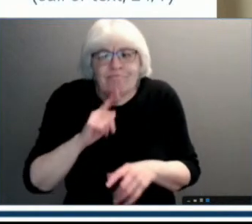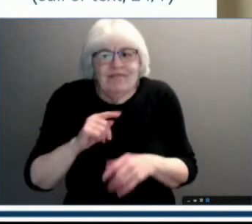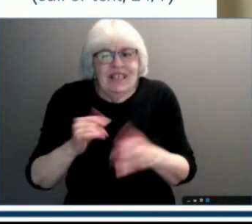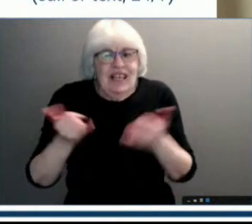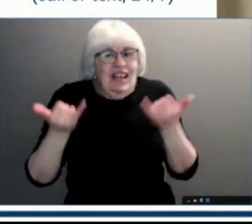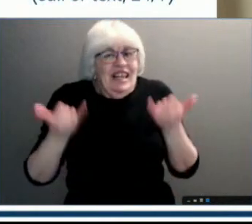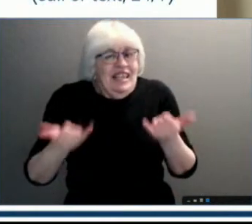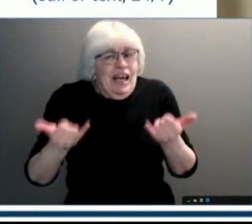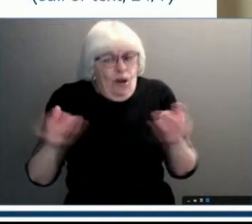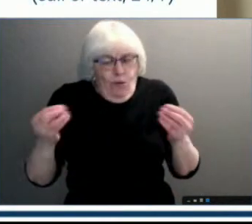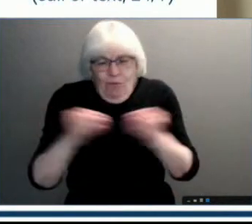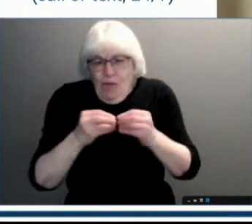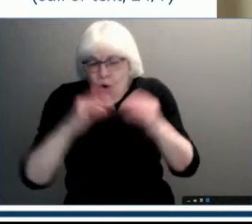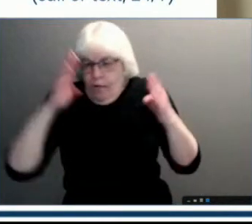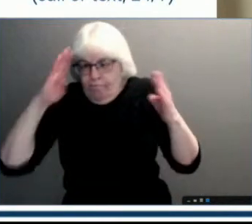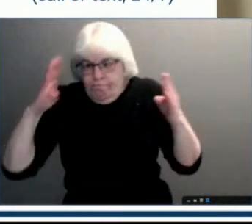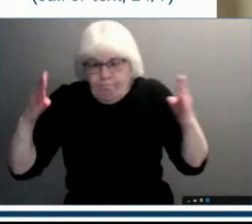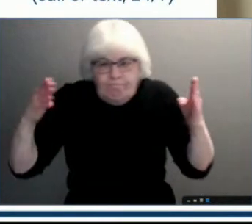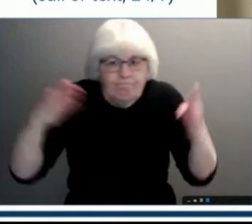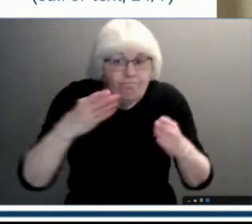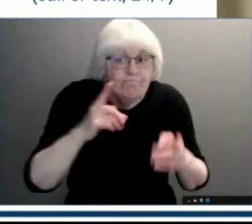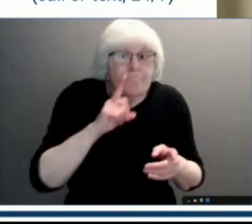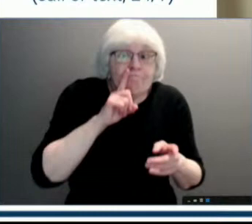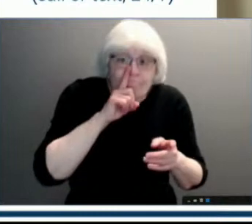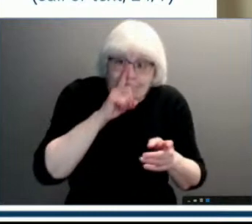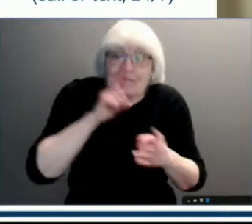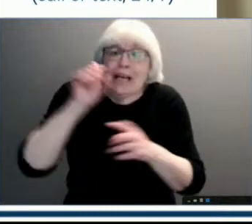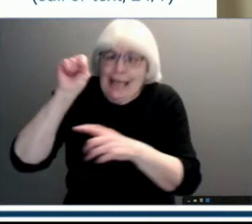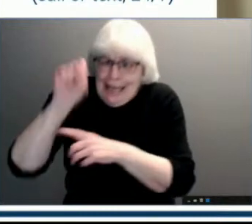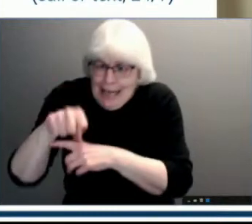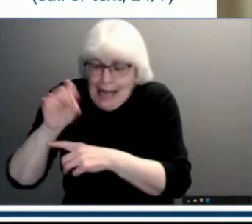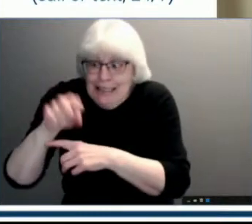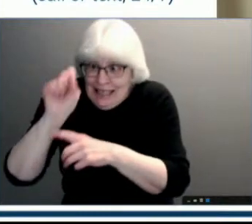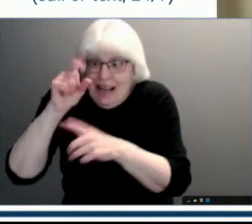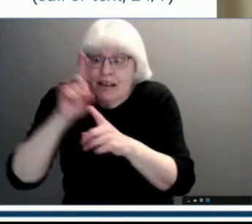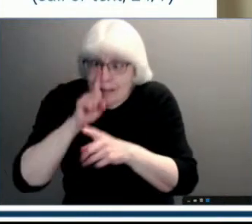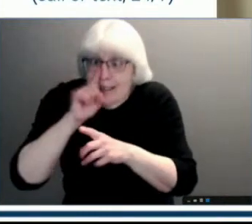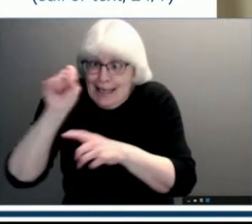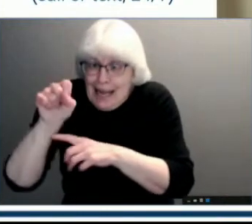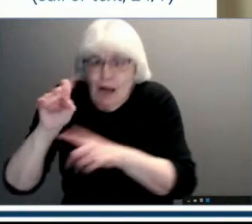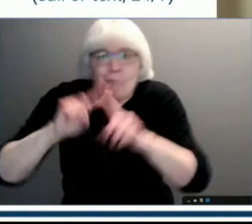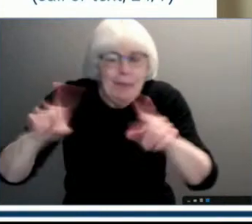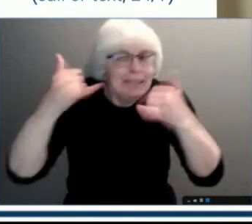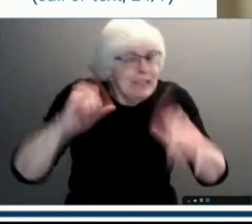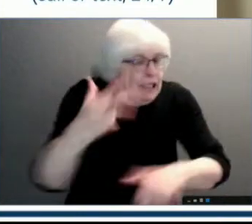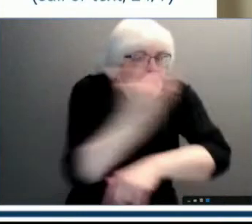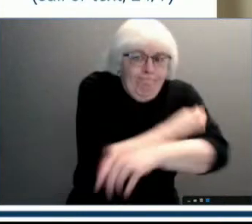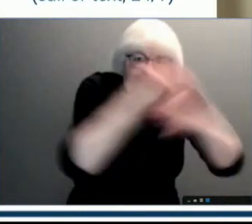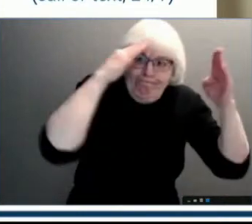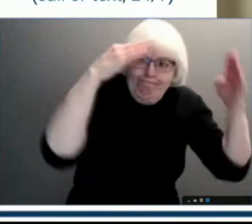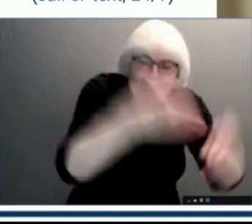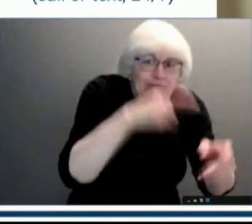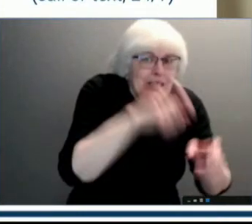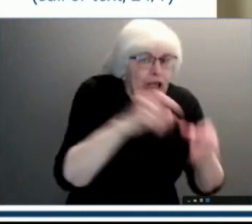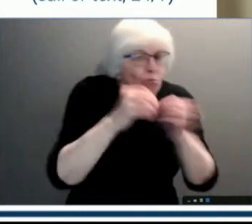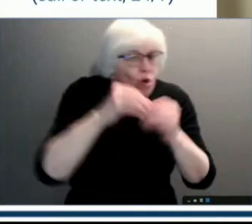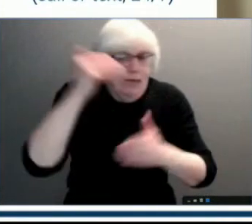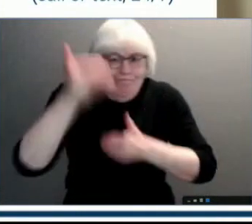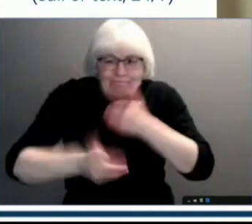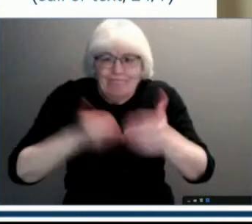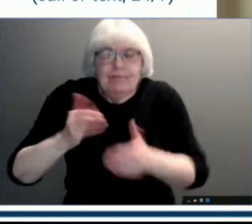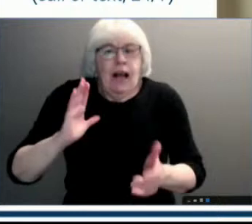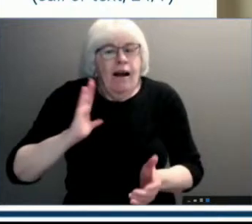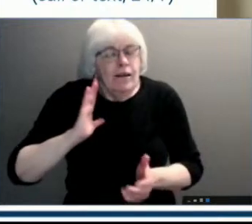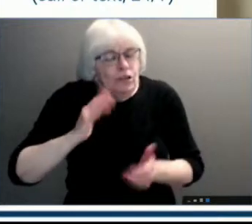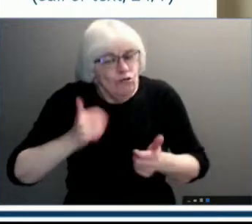between testing and vaccinating. Things are happening. We are doing everything we can to get you your booster as soon as possible.